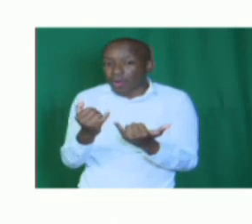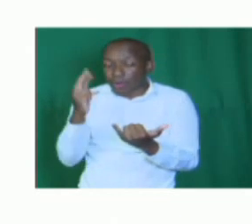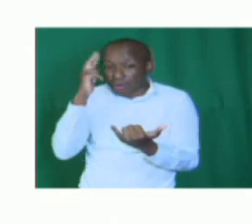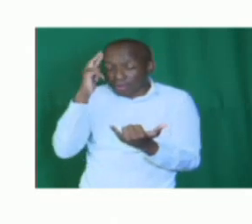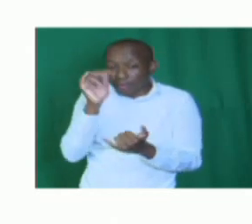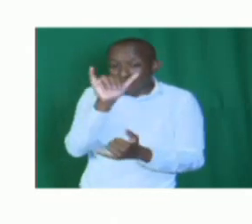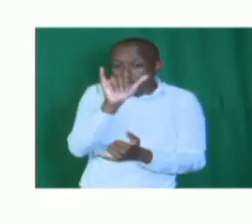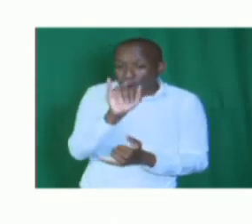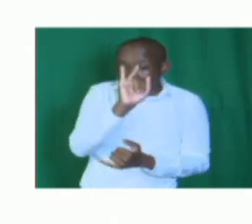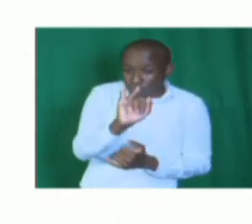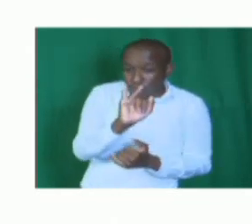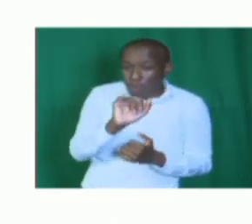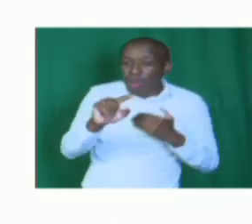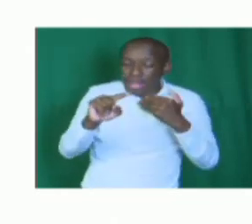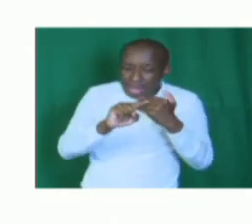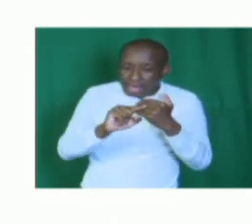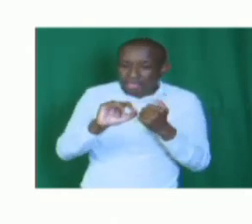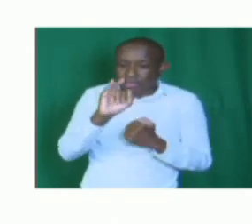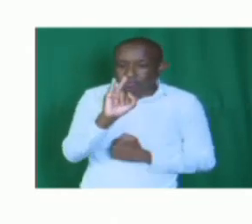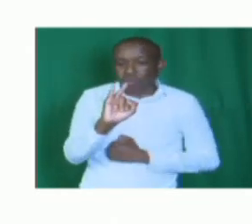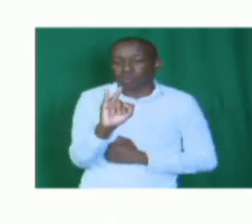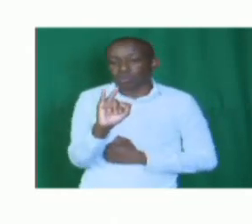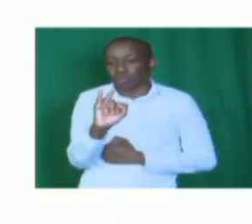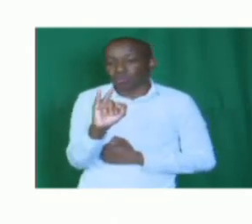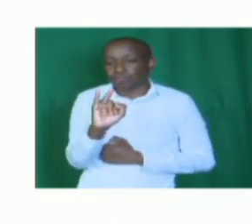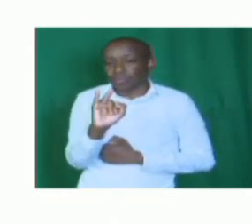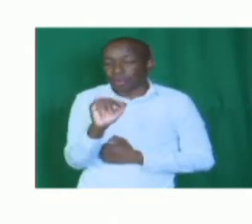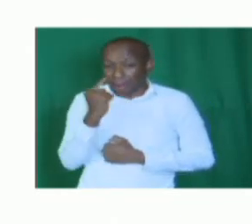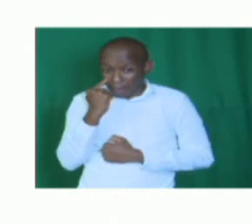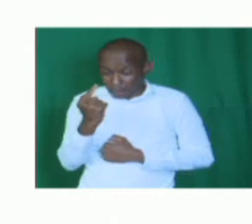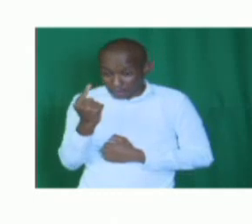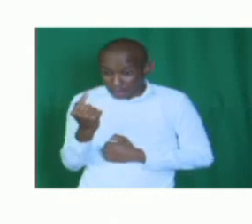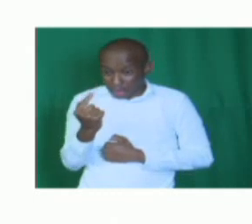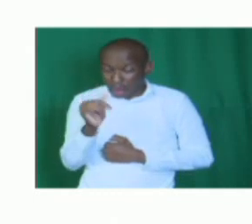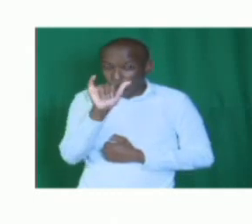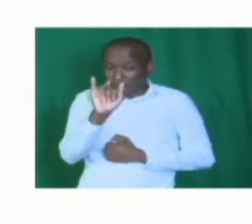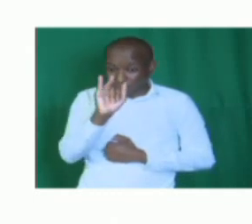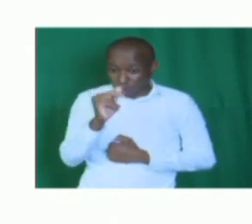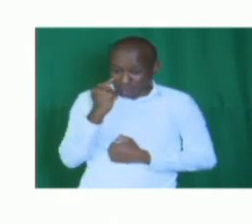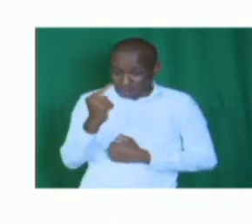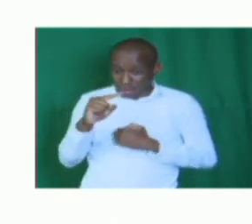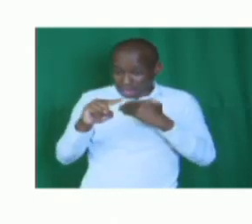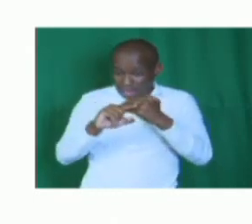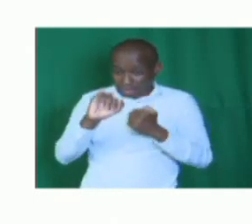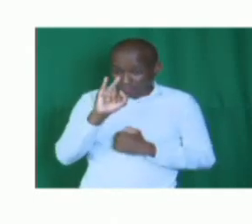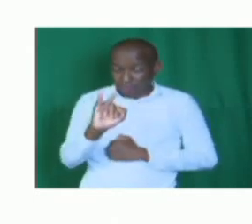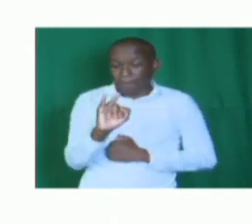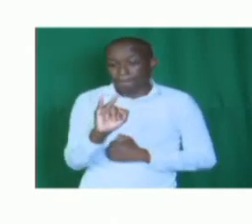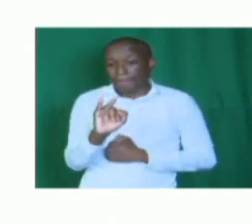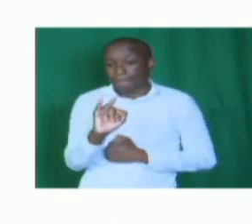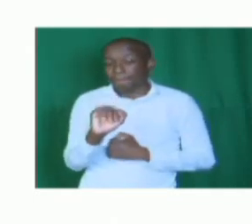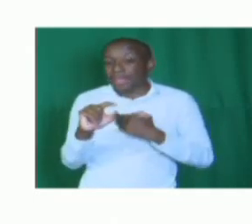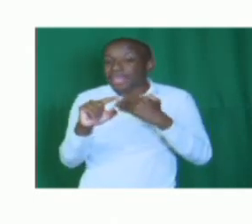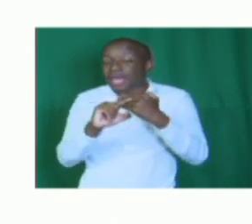y2 is -2, which is what you are seeing on the calculation of the gradient, where we have